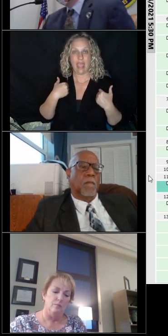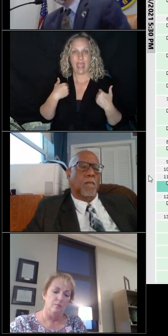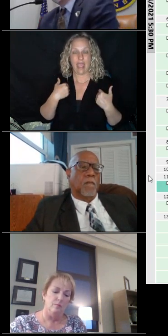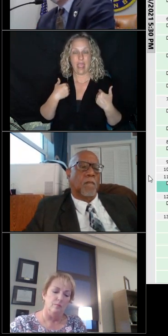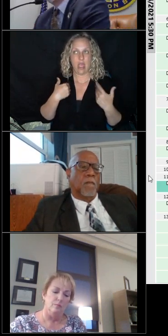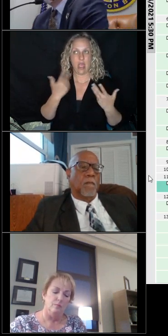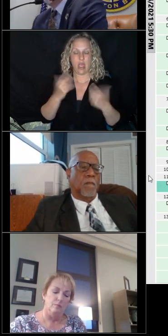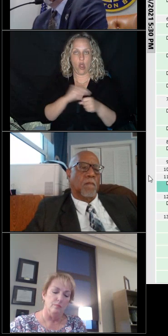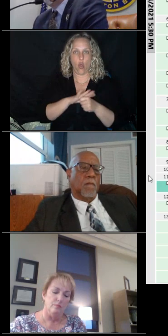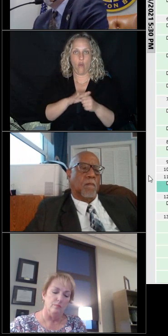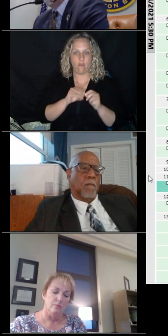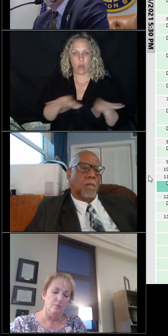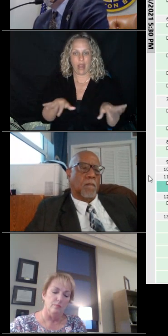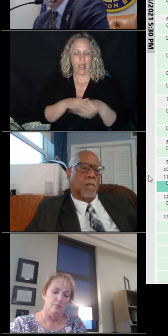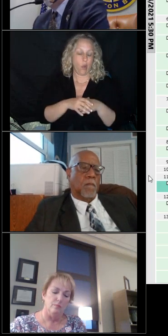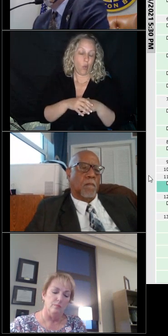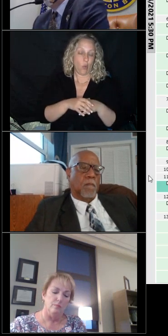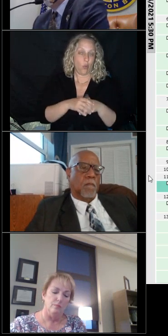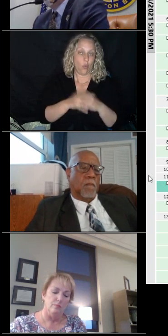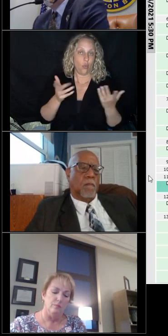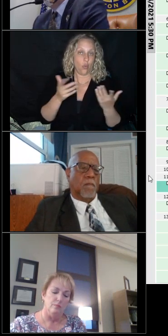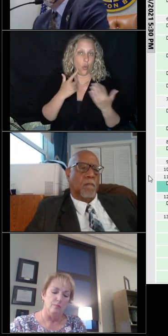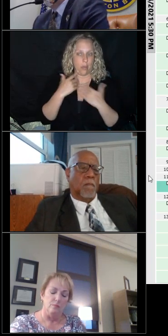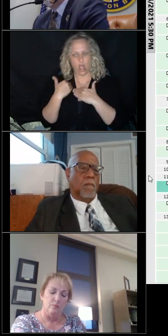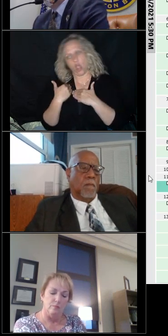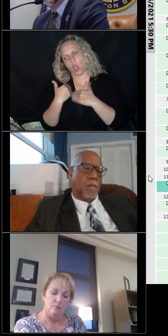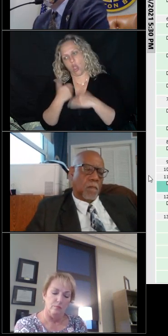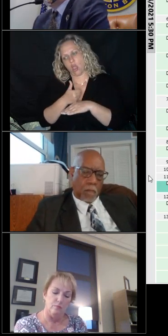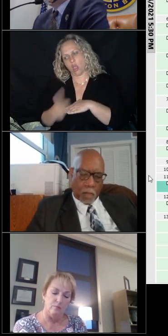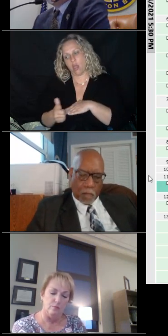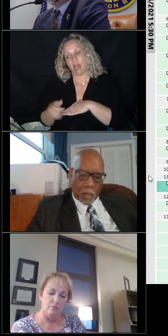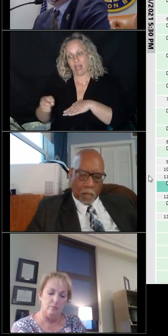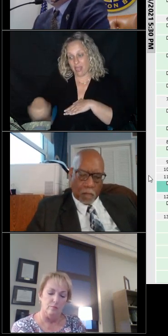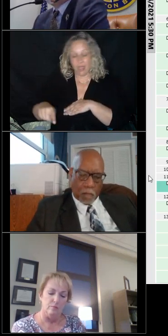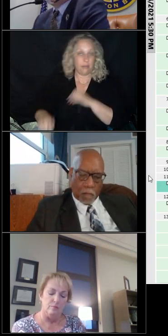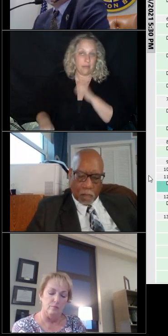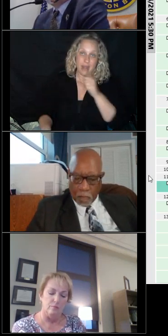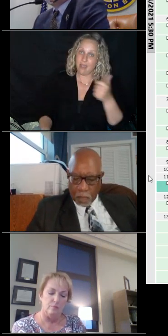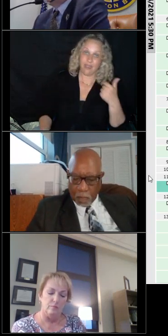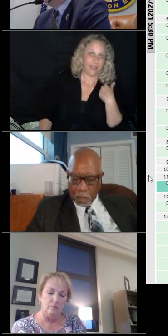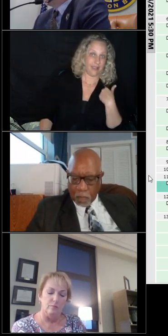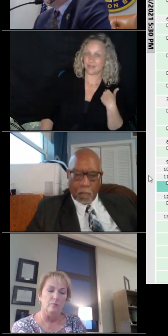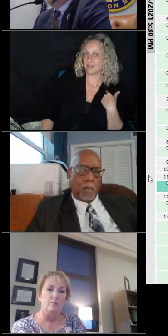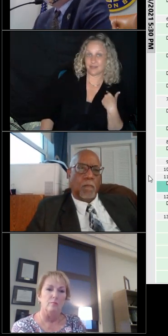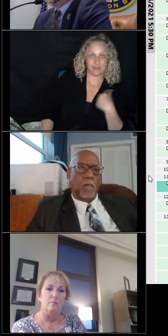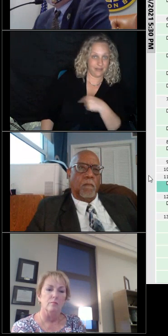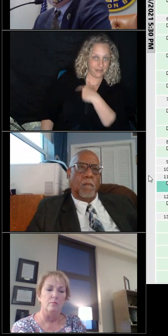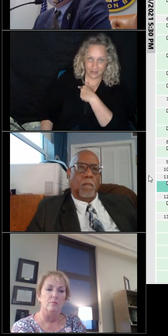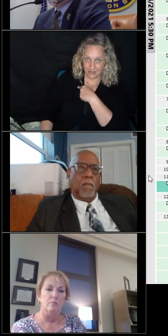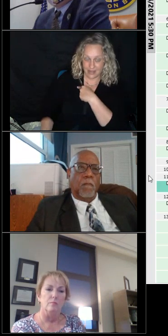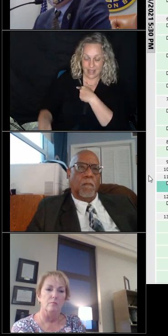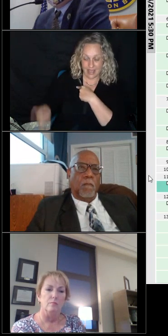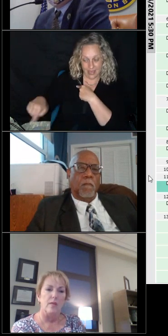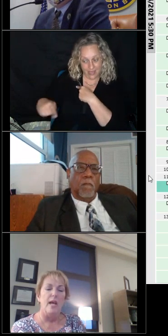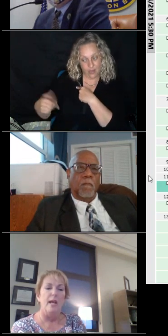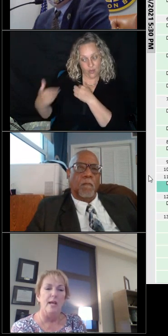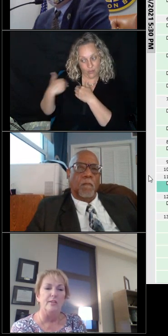a COVID breakout or something like that, it would be on the parties that, hosted the event, not us. We simply provided the